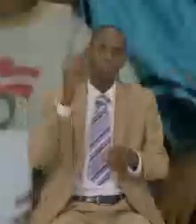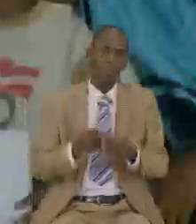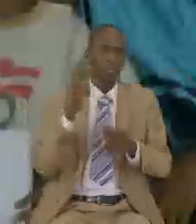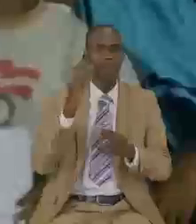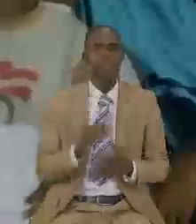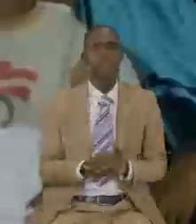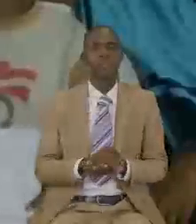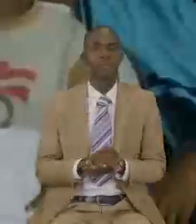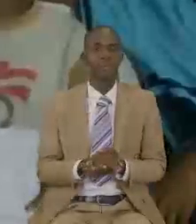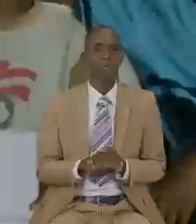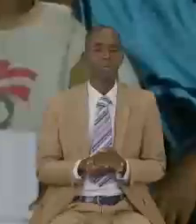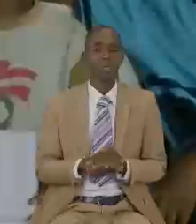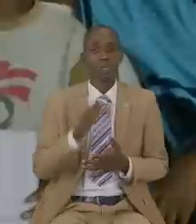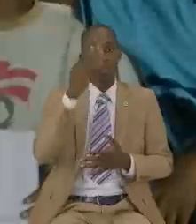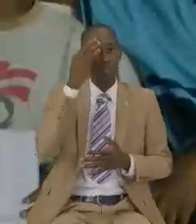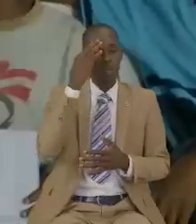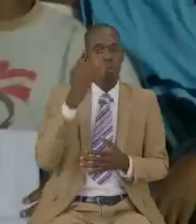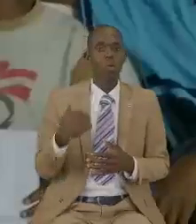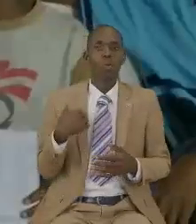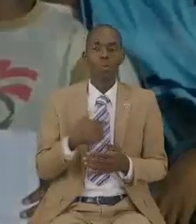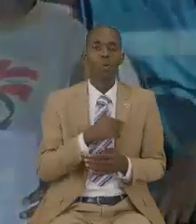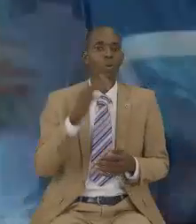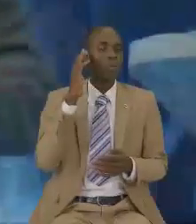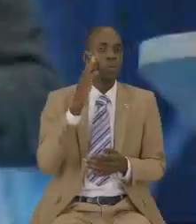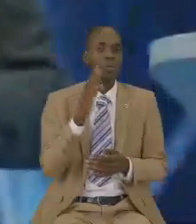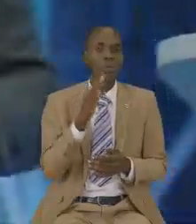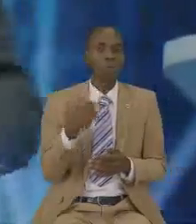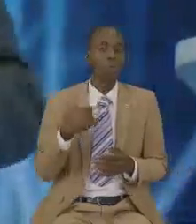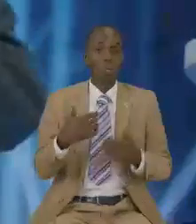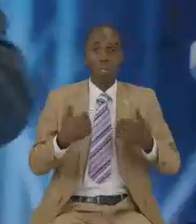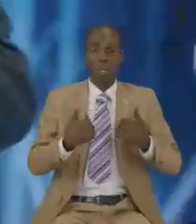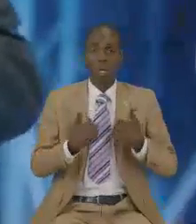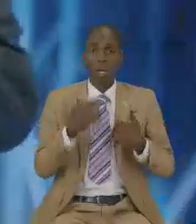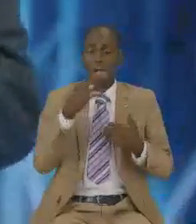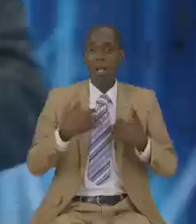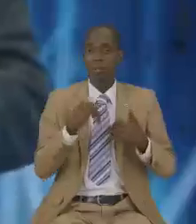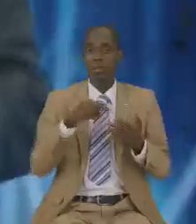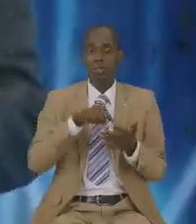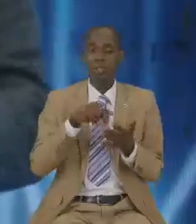name. You know, we've been having this crusade now for, you know,